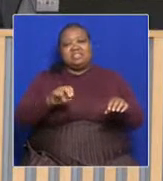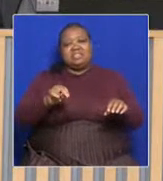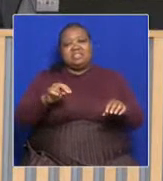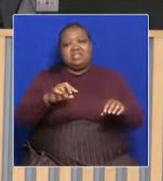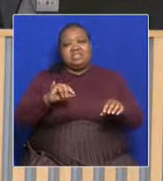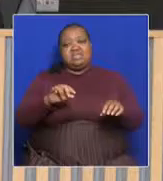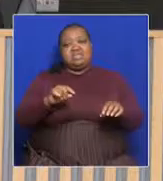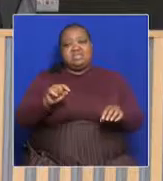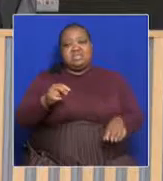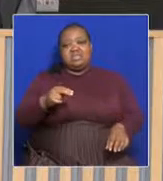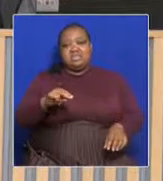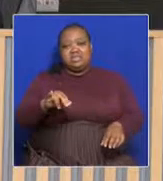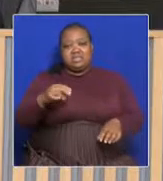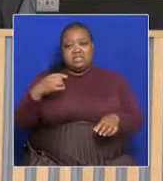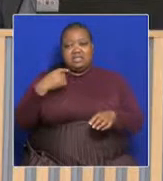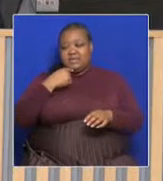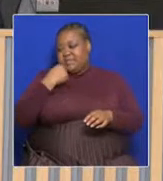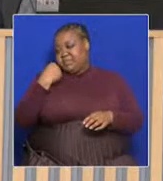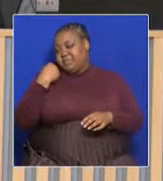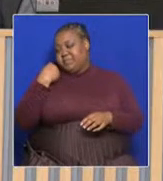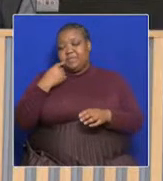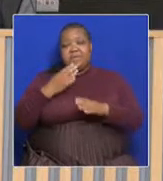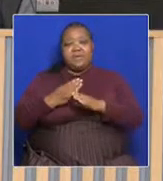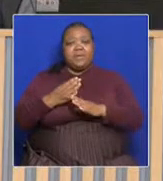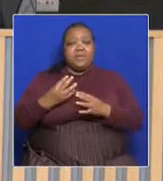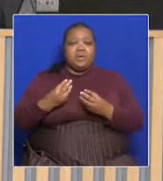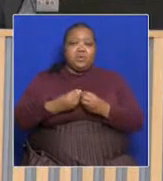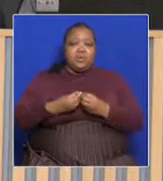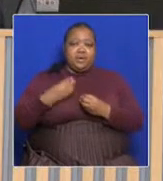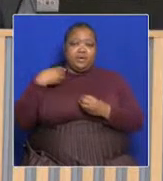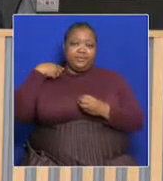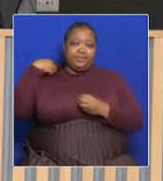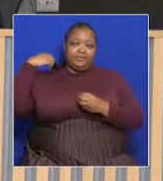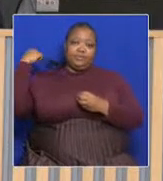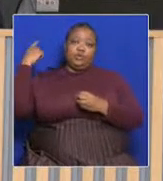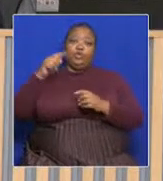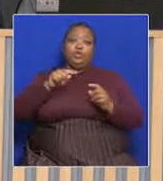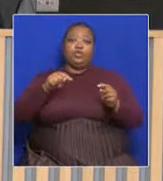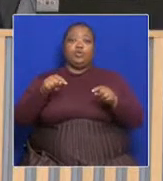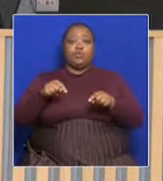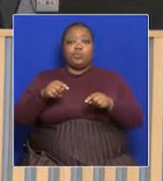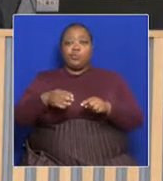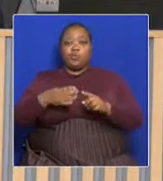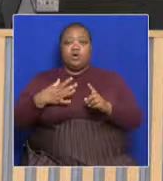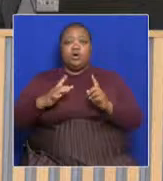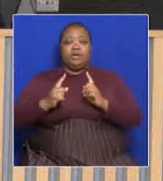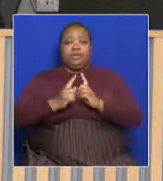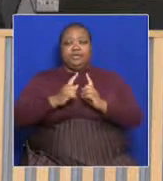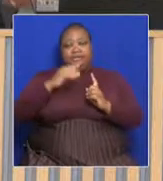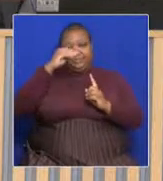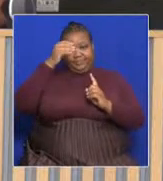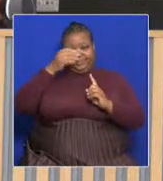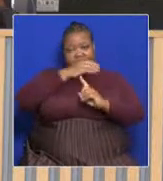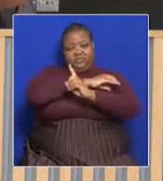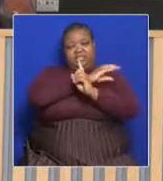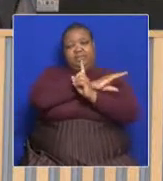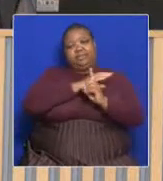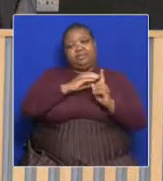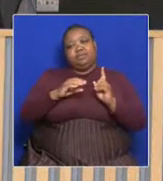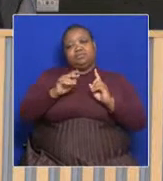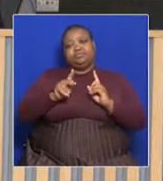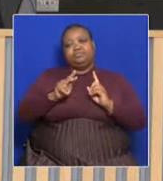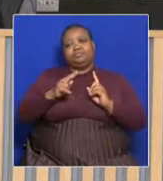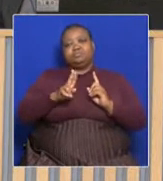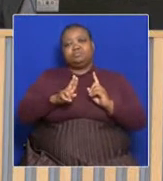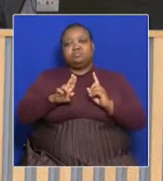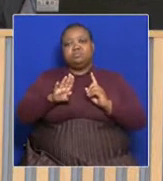he says you were there to see Captain Kubeka. And while you were there, you wanted advice from him. So he says that